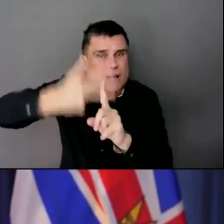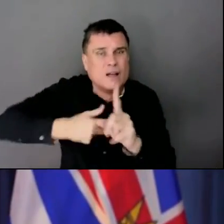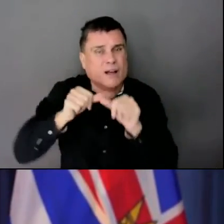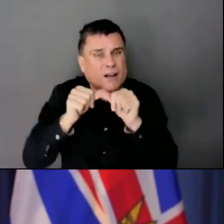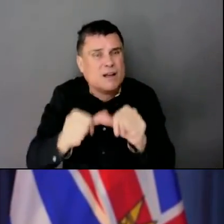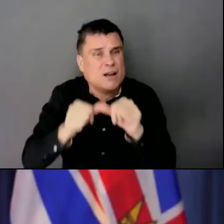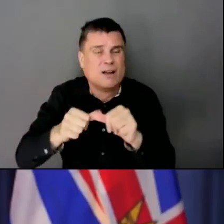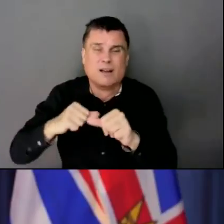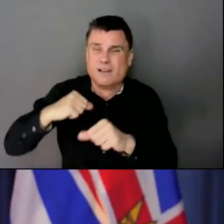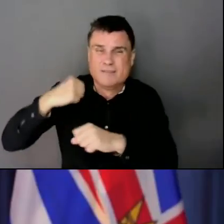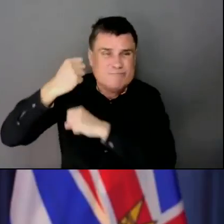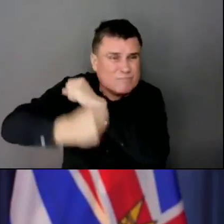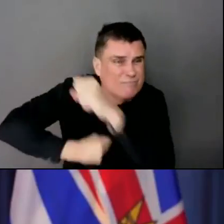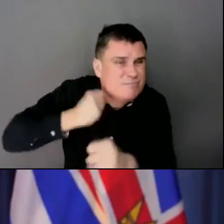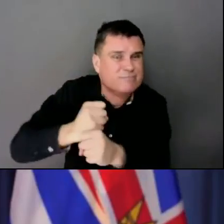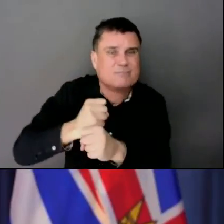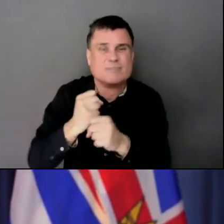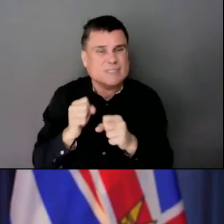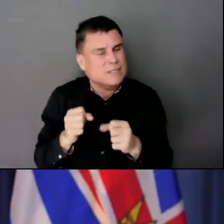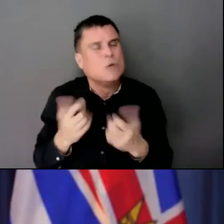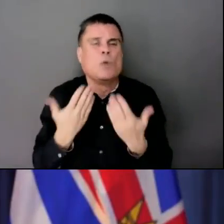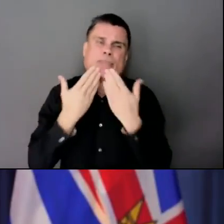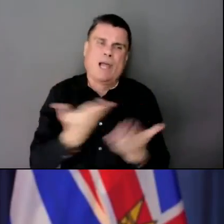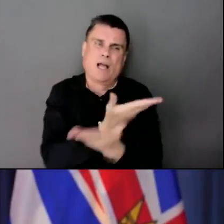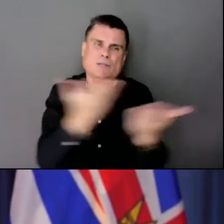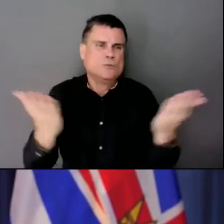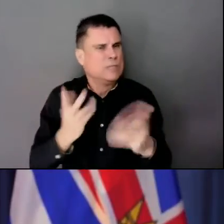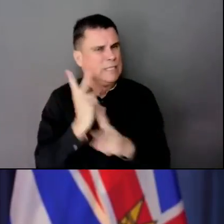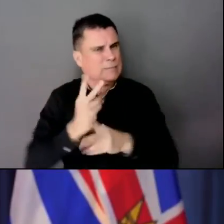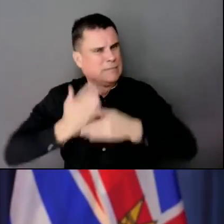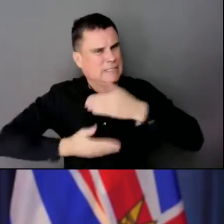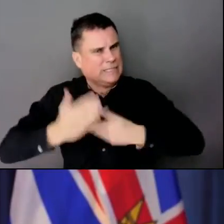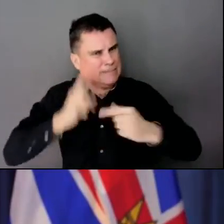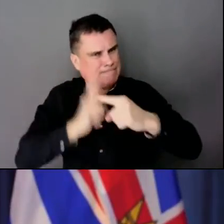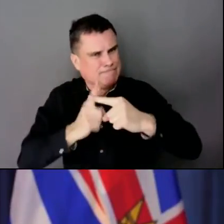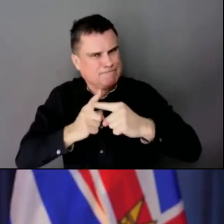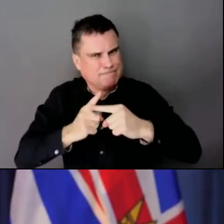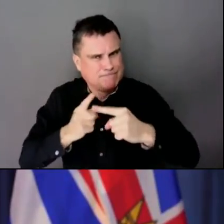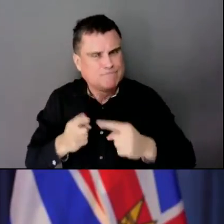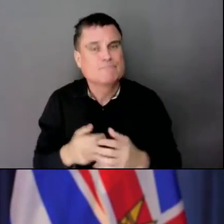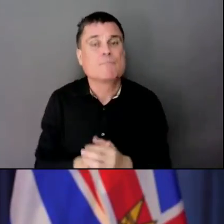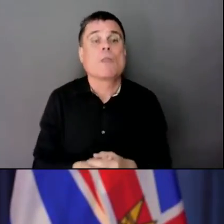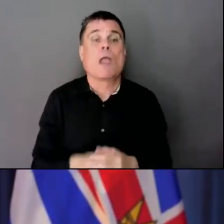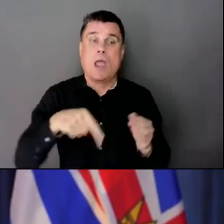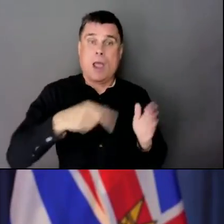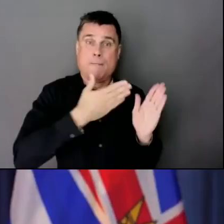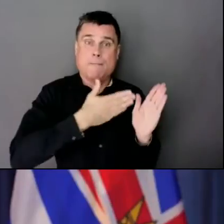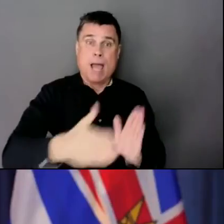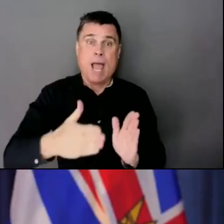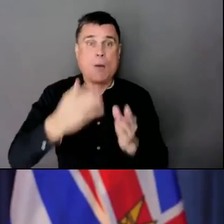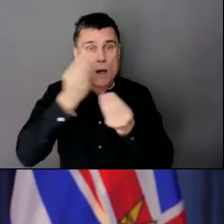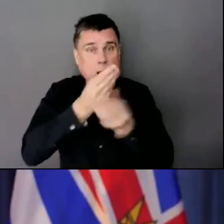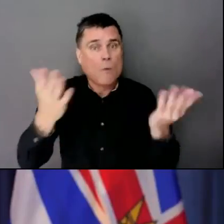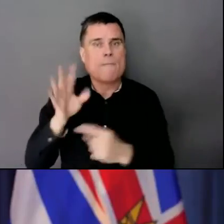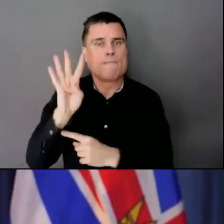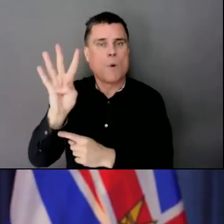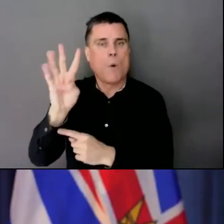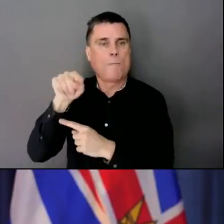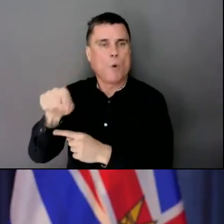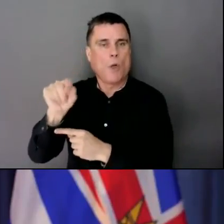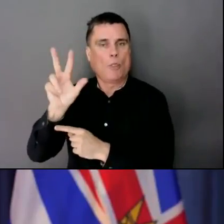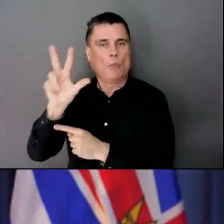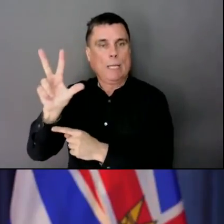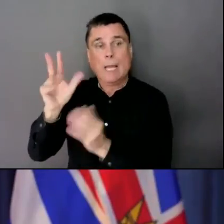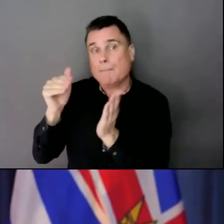very, very happy to announce that the plan forward is one that will put 4.3 million British Columbians in a